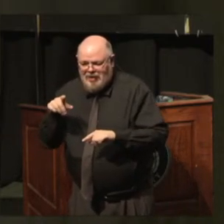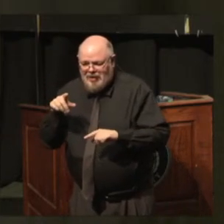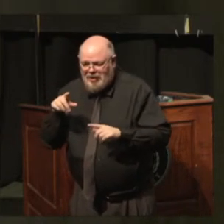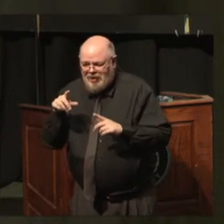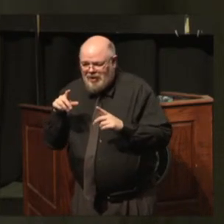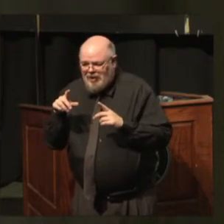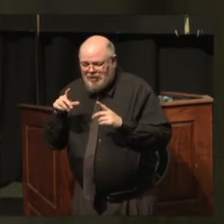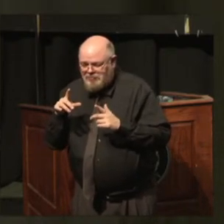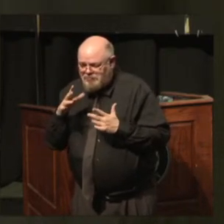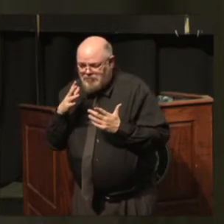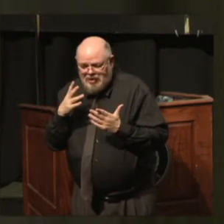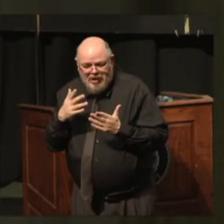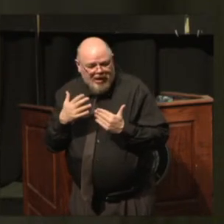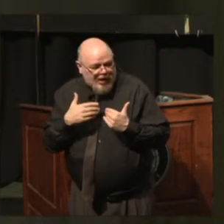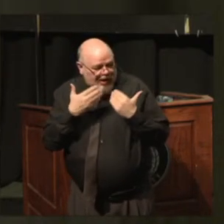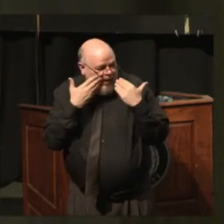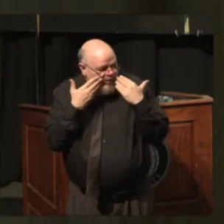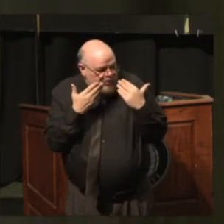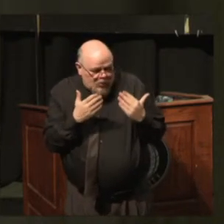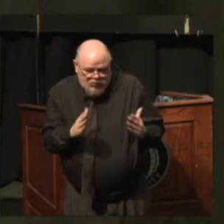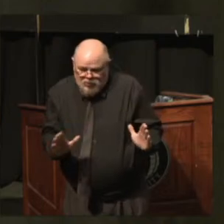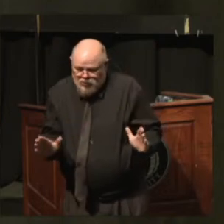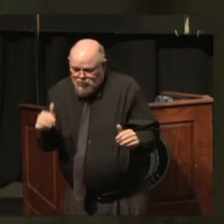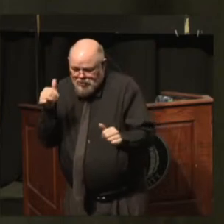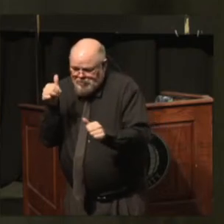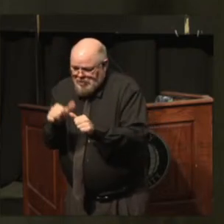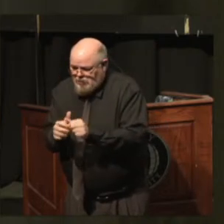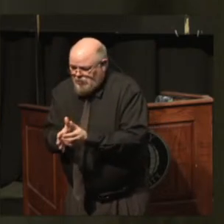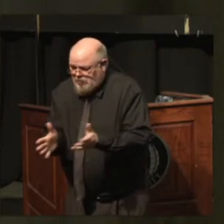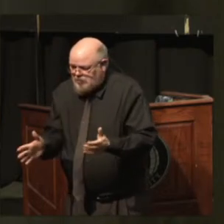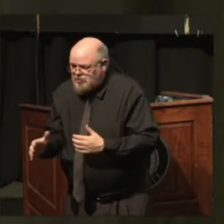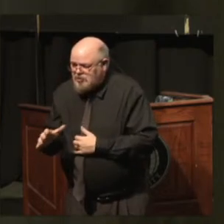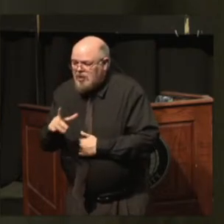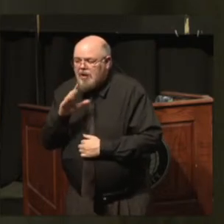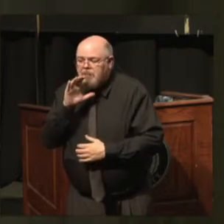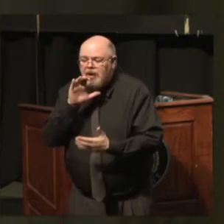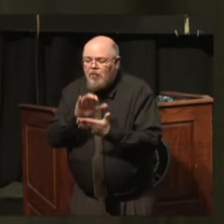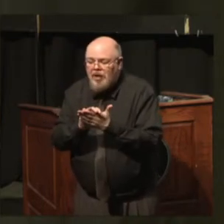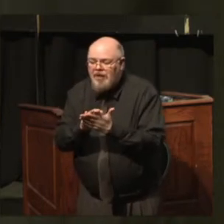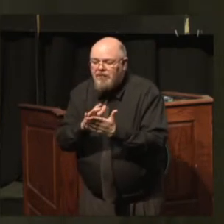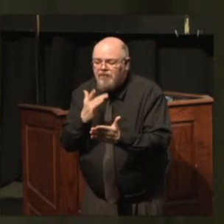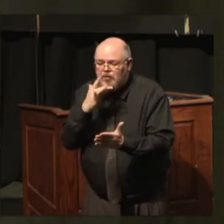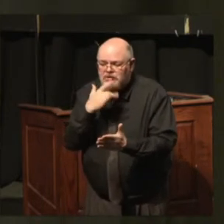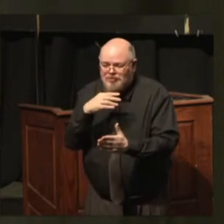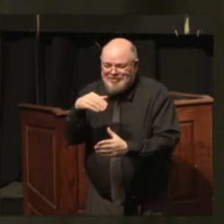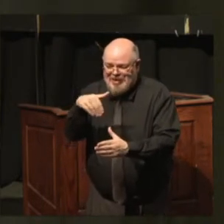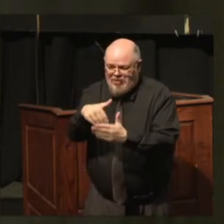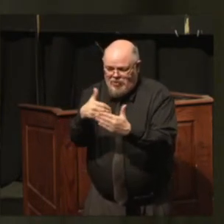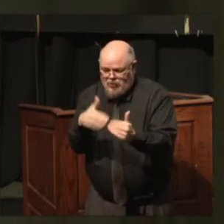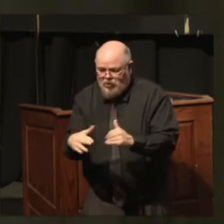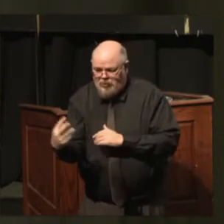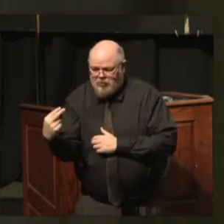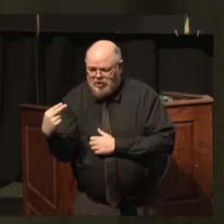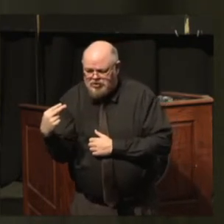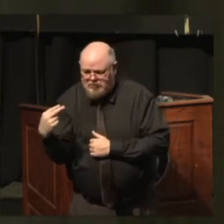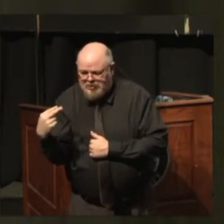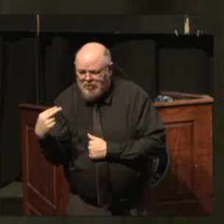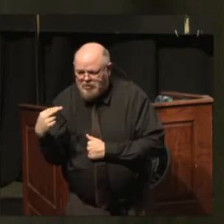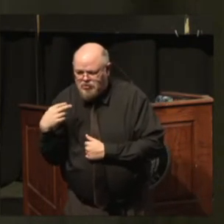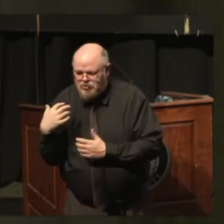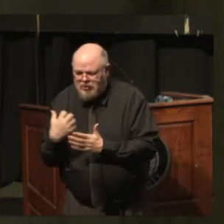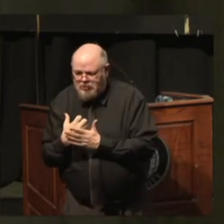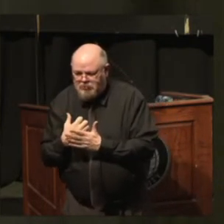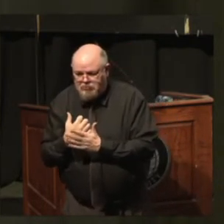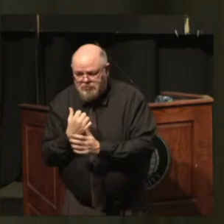face. I don't remember much for the next month that happened after that, because most of it was spent